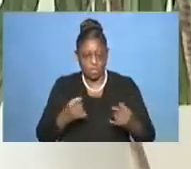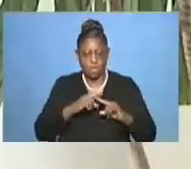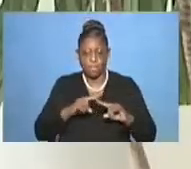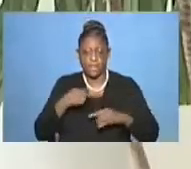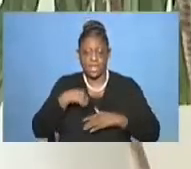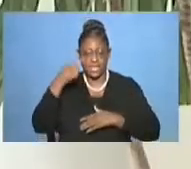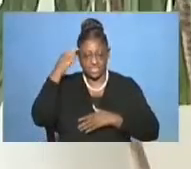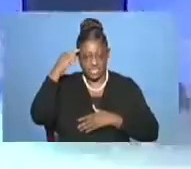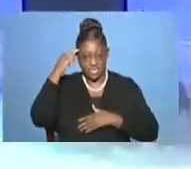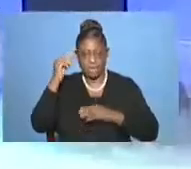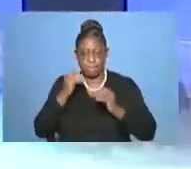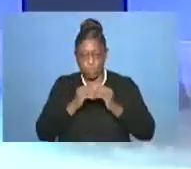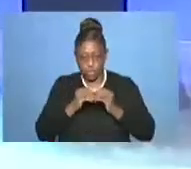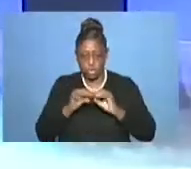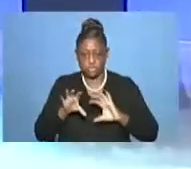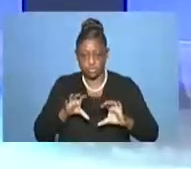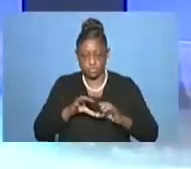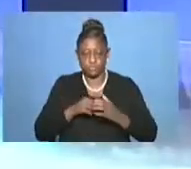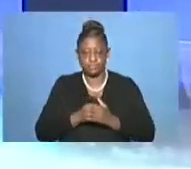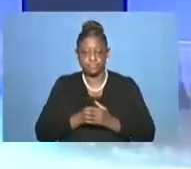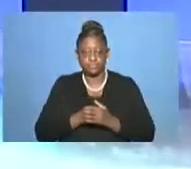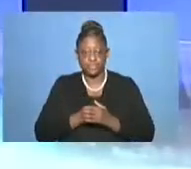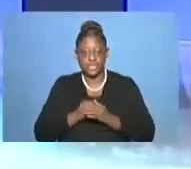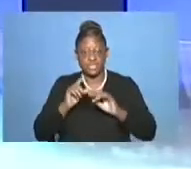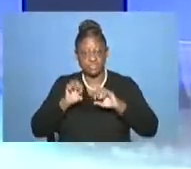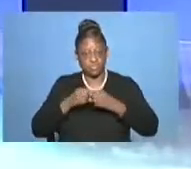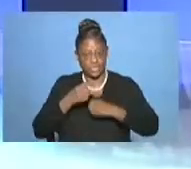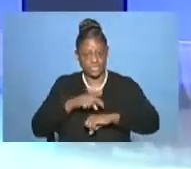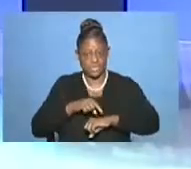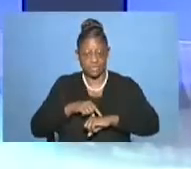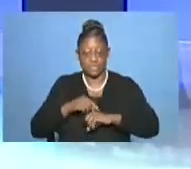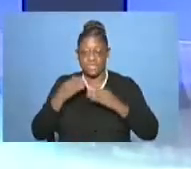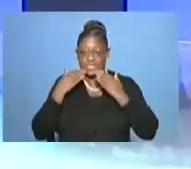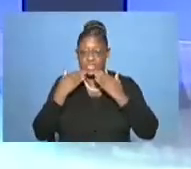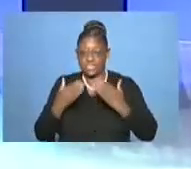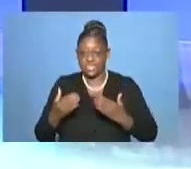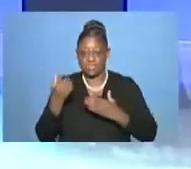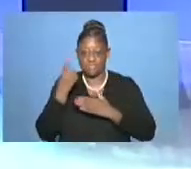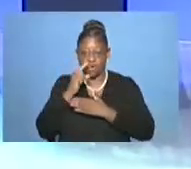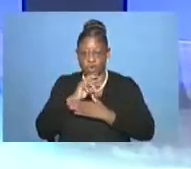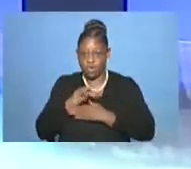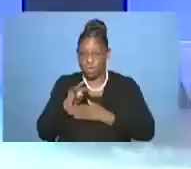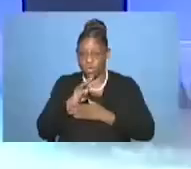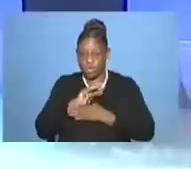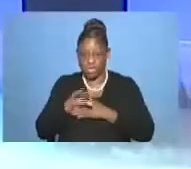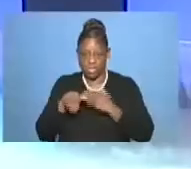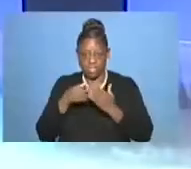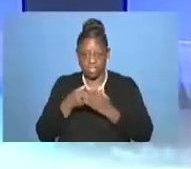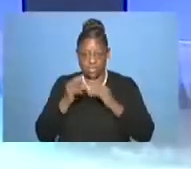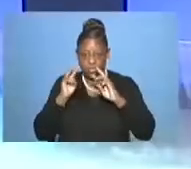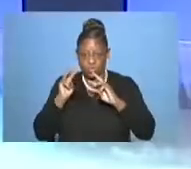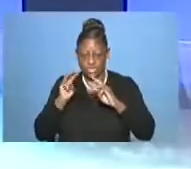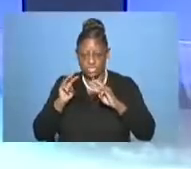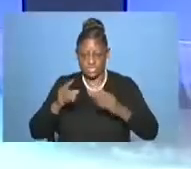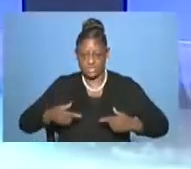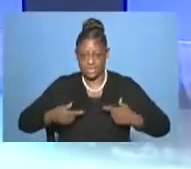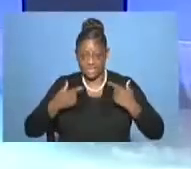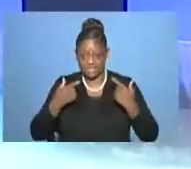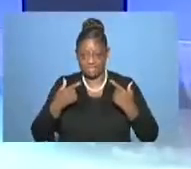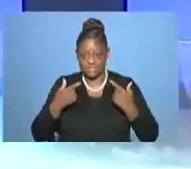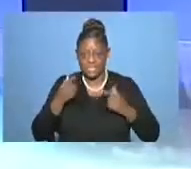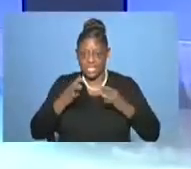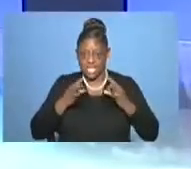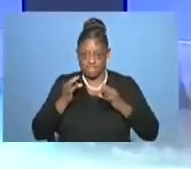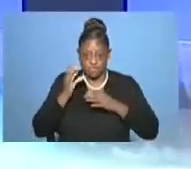do something more. Well, as we head to the break, we'd like to thank all of our viewers watching us live on our social media platforms.